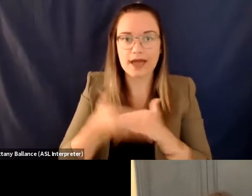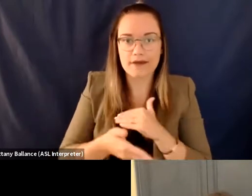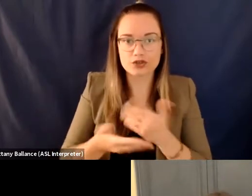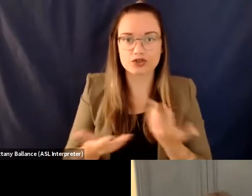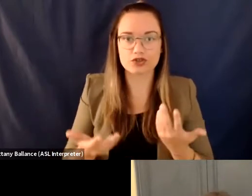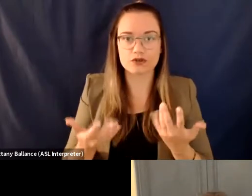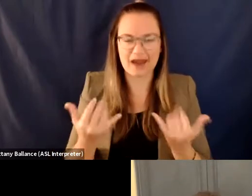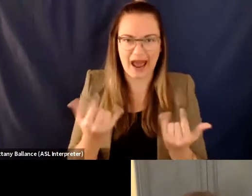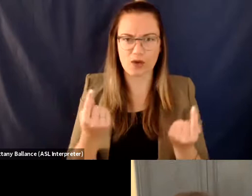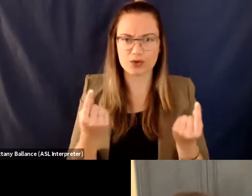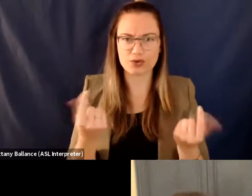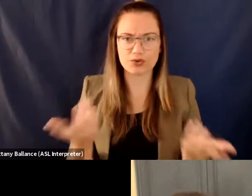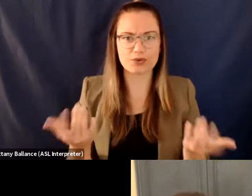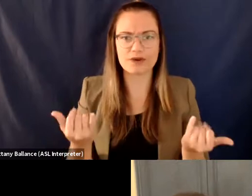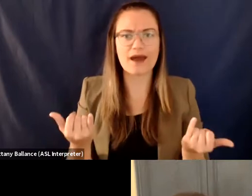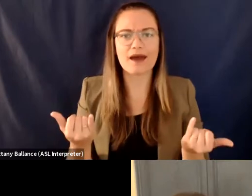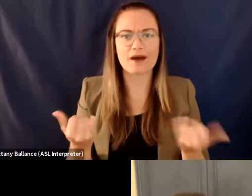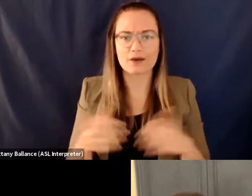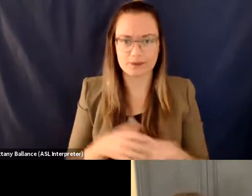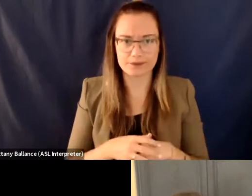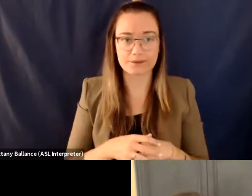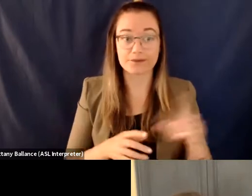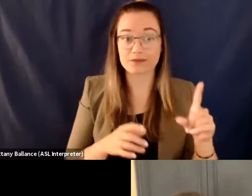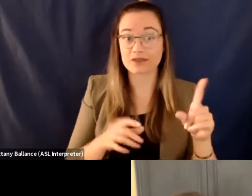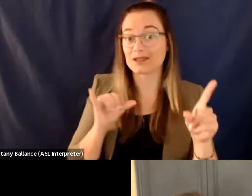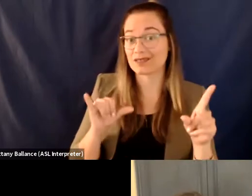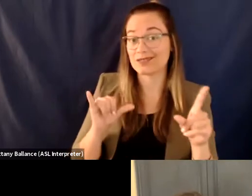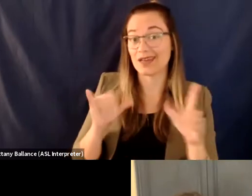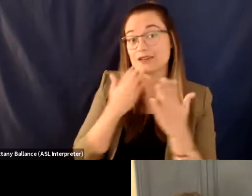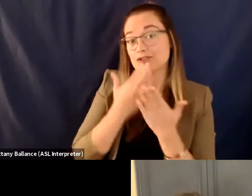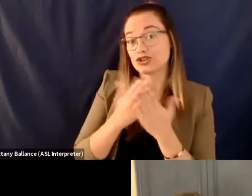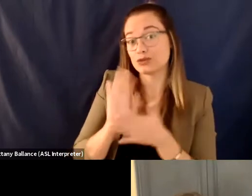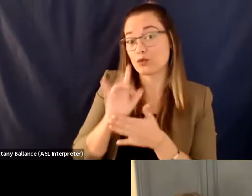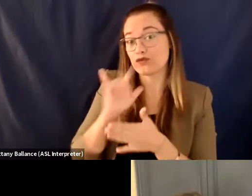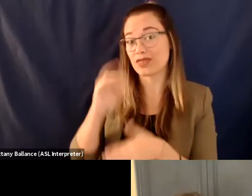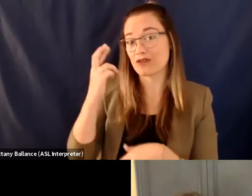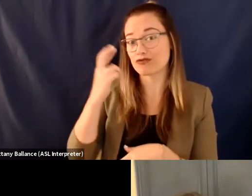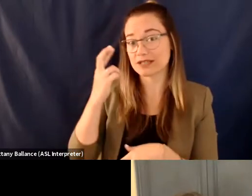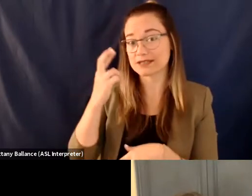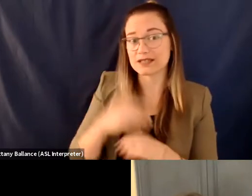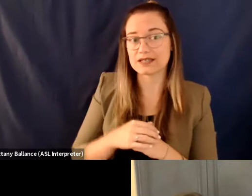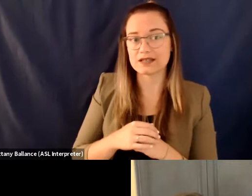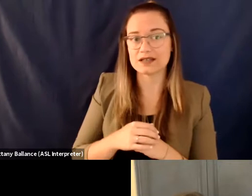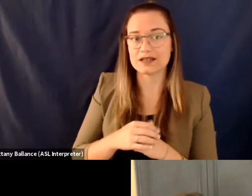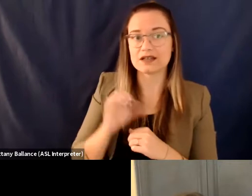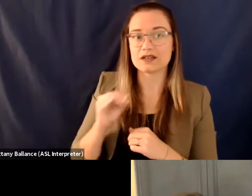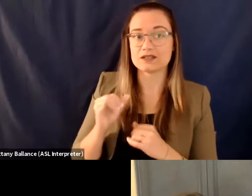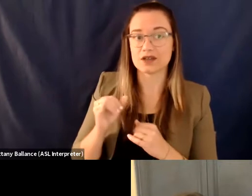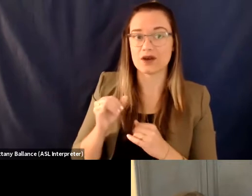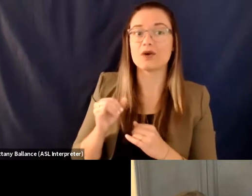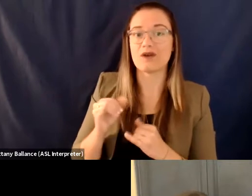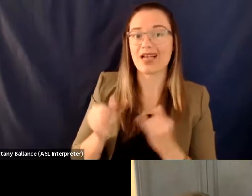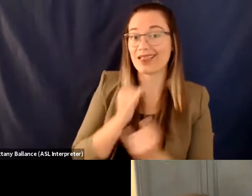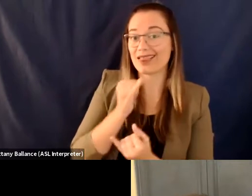what do I do? Well, this is a valuable movie for that reason. Very valuable. I'm going to give you the last word, Jess, before